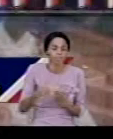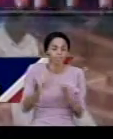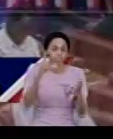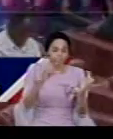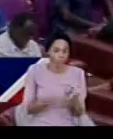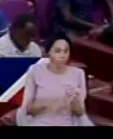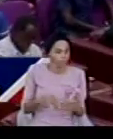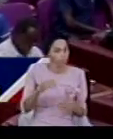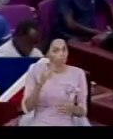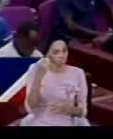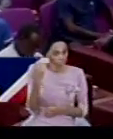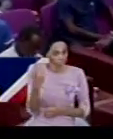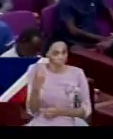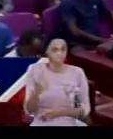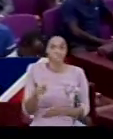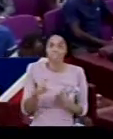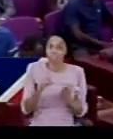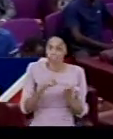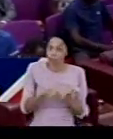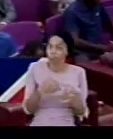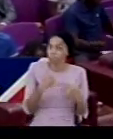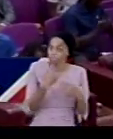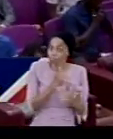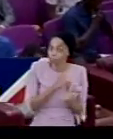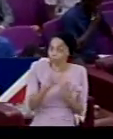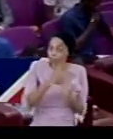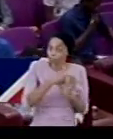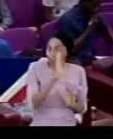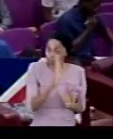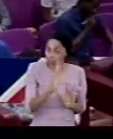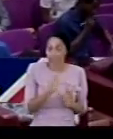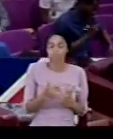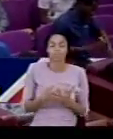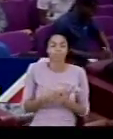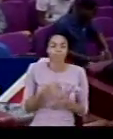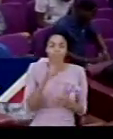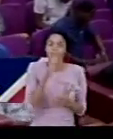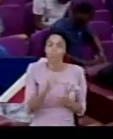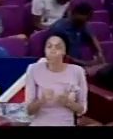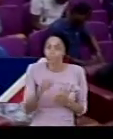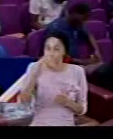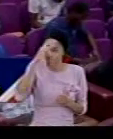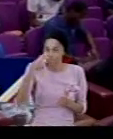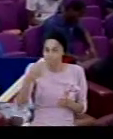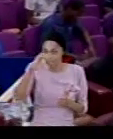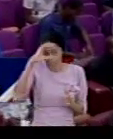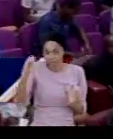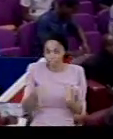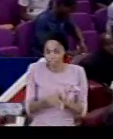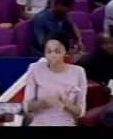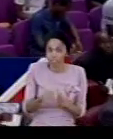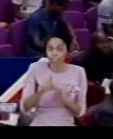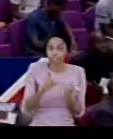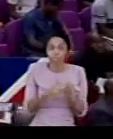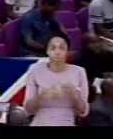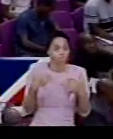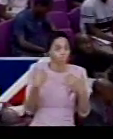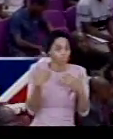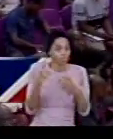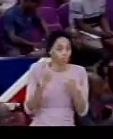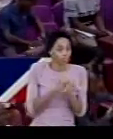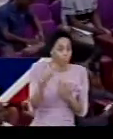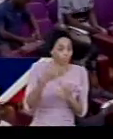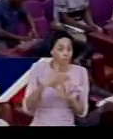has passed away. The old covenant law passed away, but the Lord has not passed